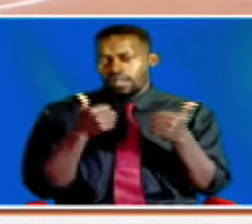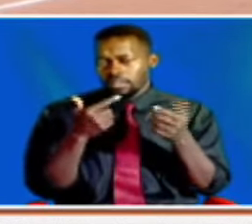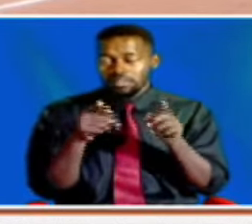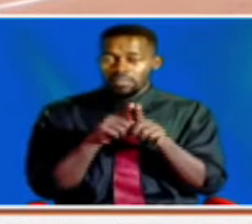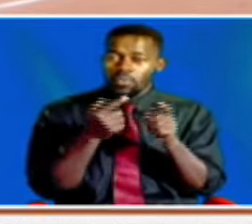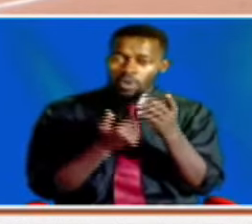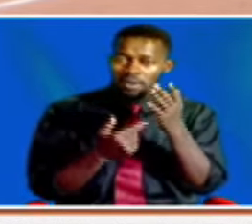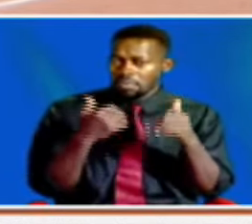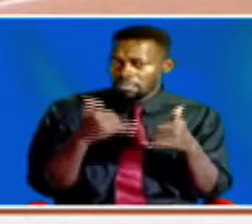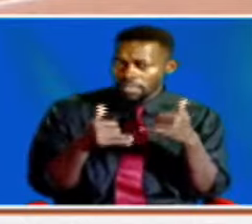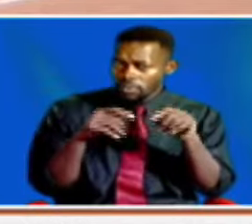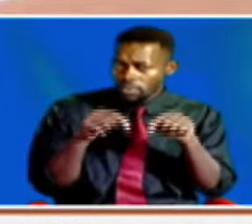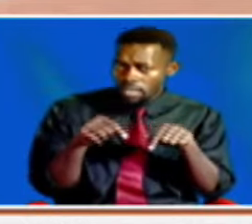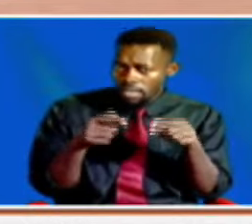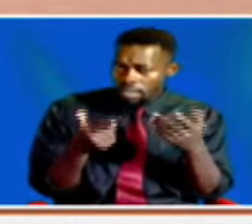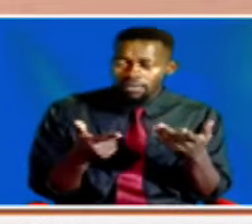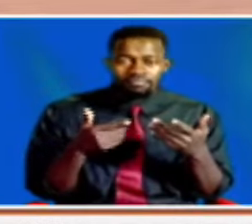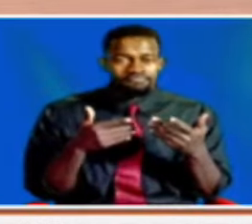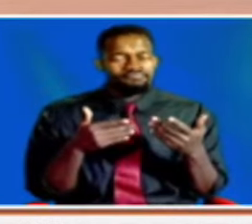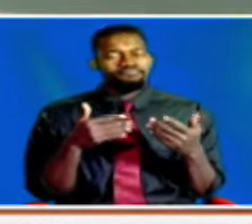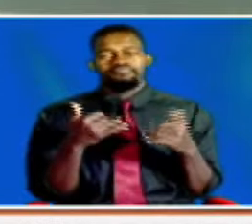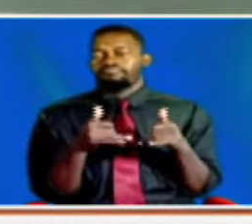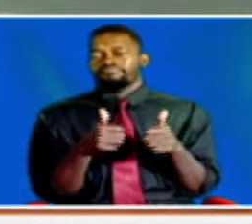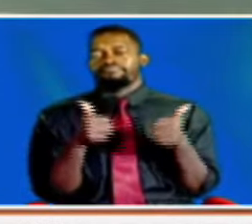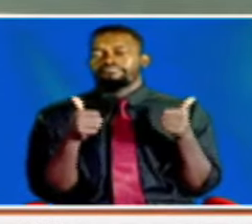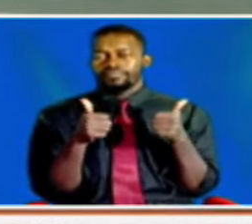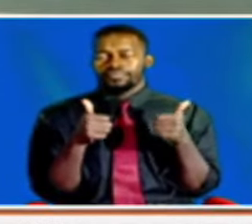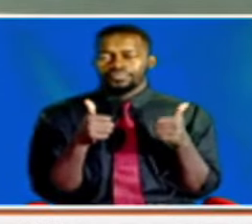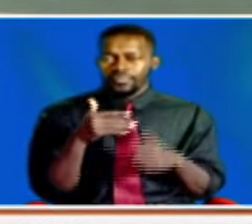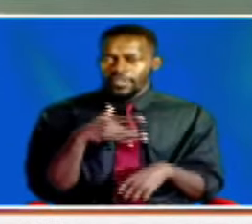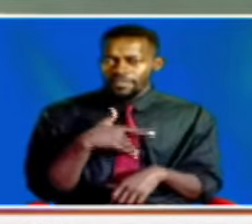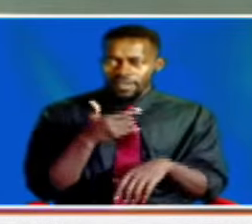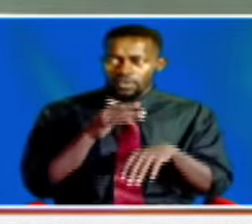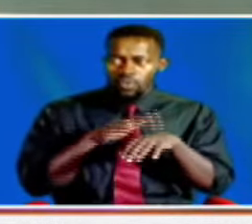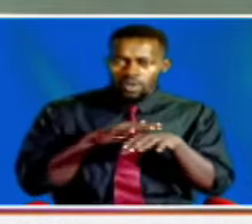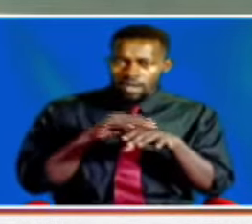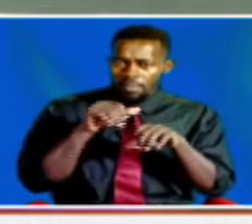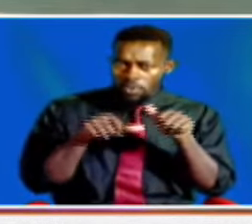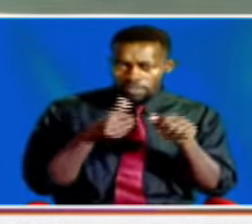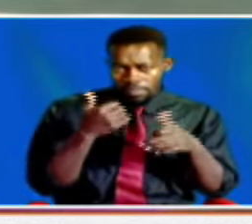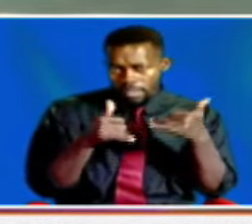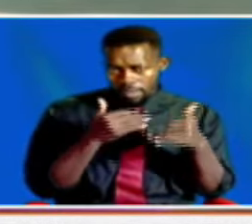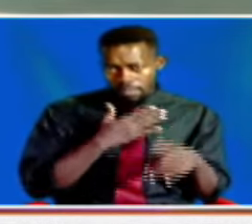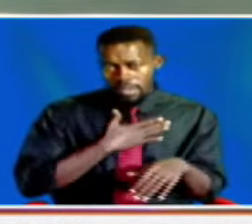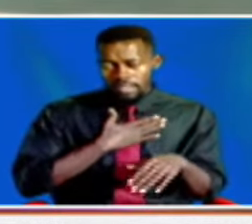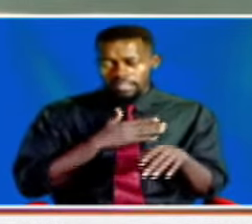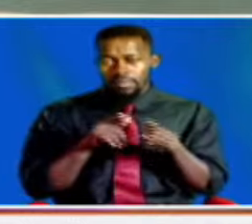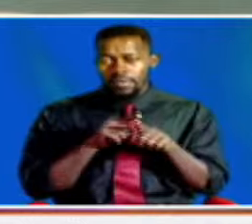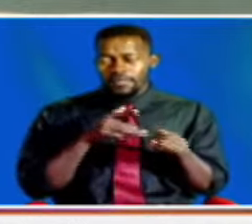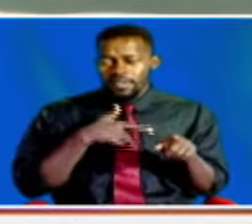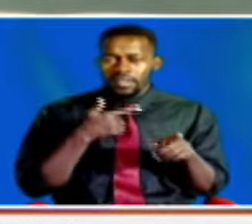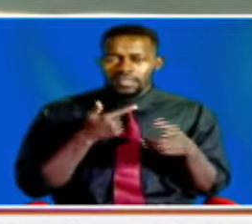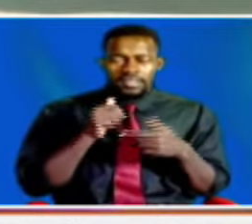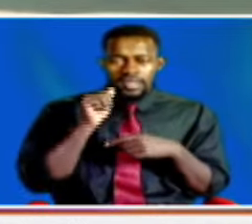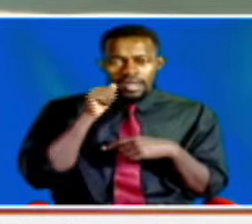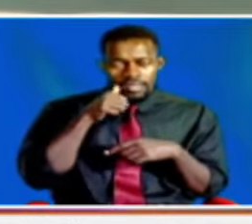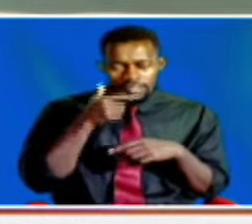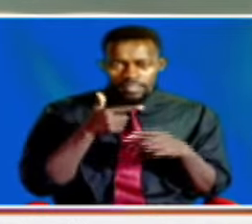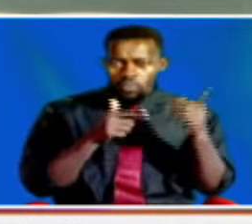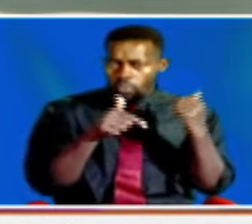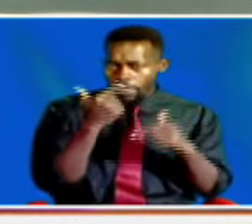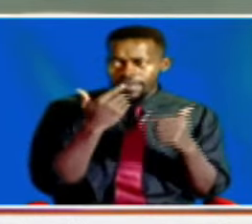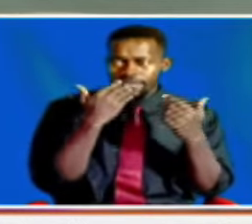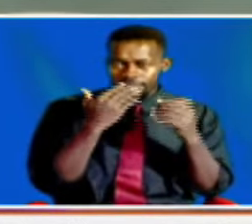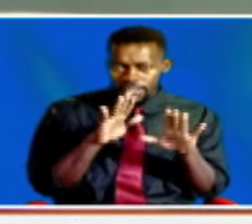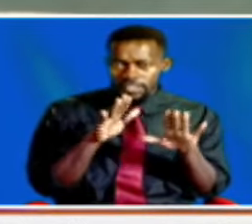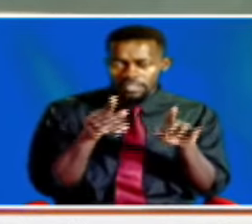was definitely harder than the match I had the last round. I'm feeling good about my match, and I'm feeling excited that I won the match and